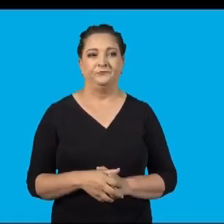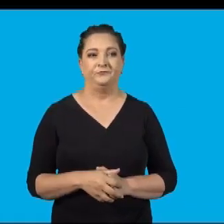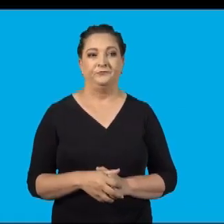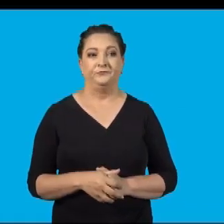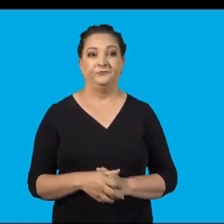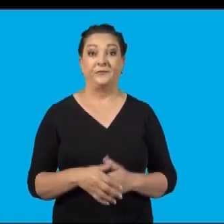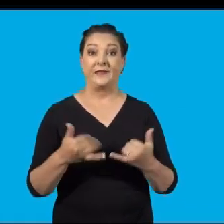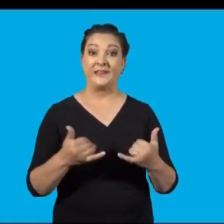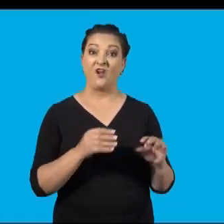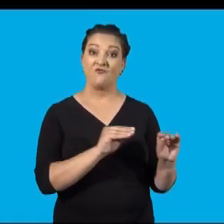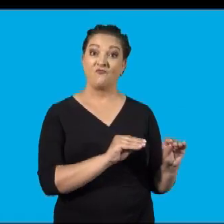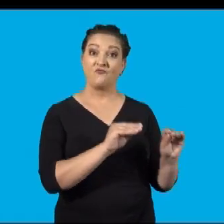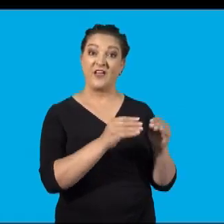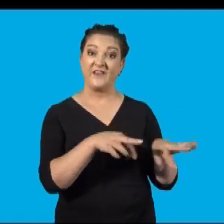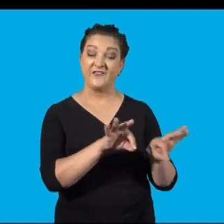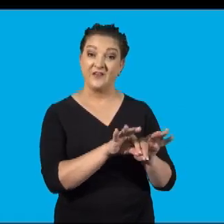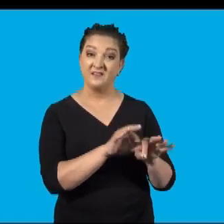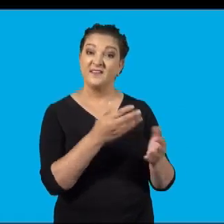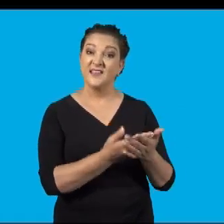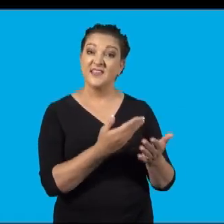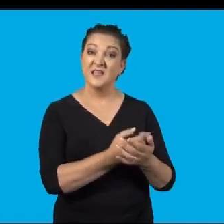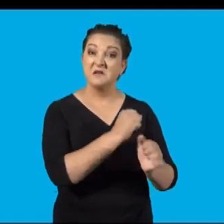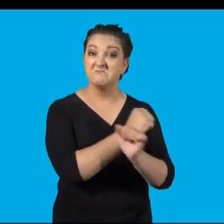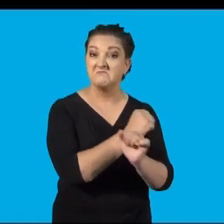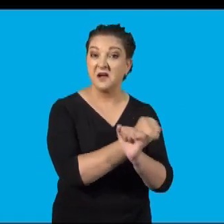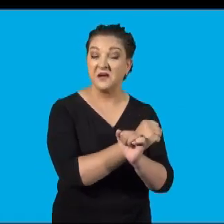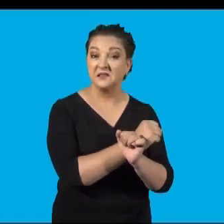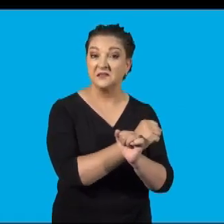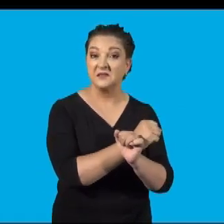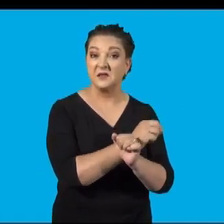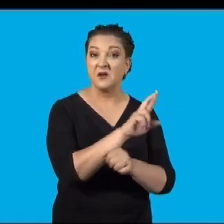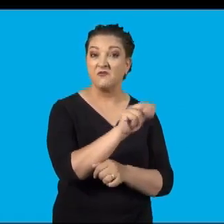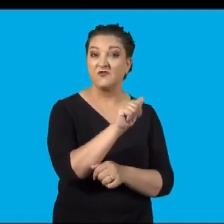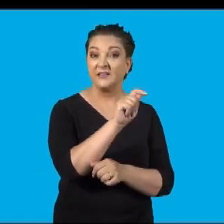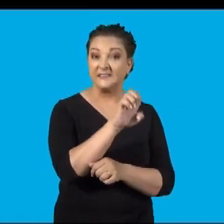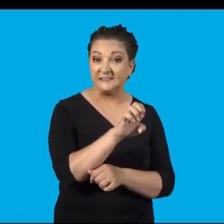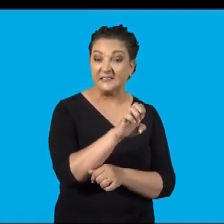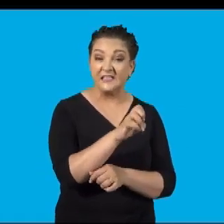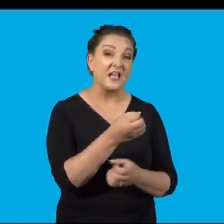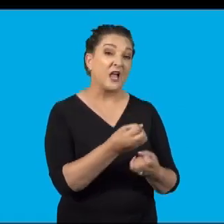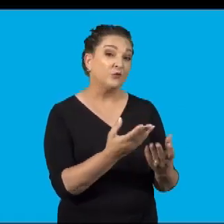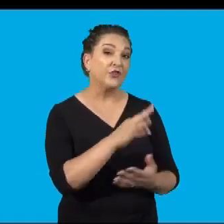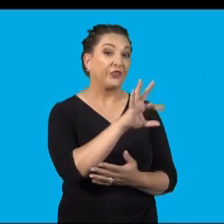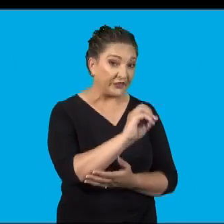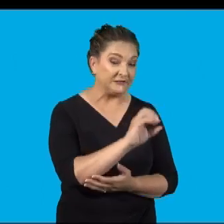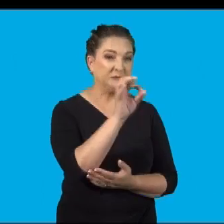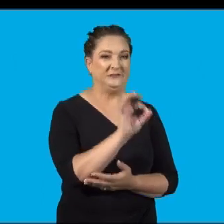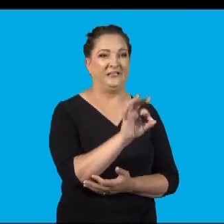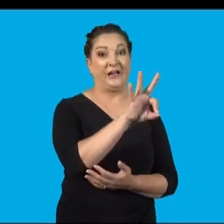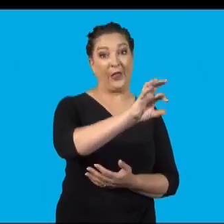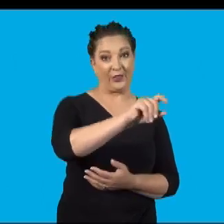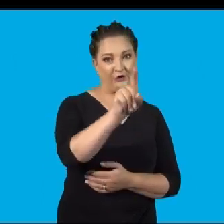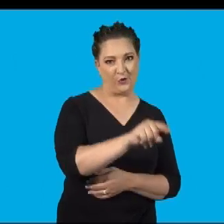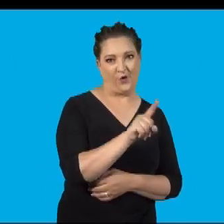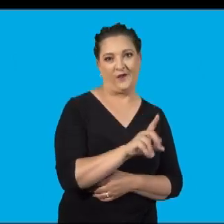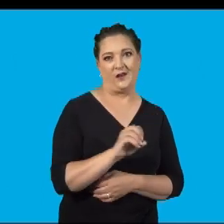And then, when I have my carrying value, then I can multiply it with the rate, which is 30%, multiply by 30